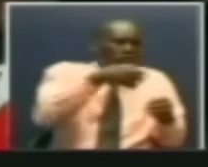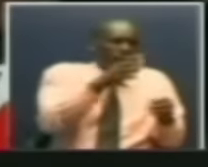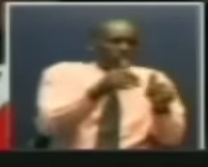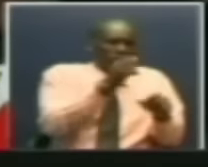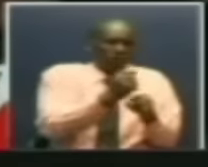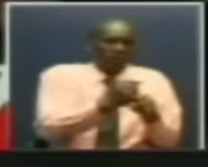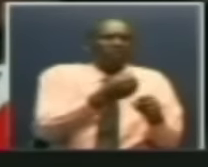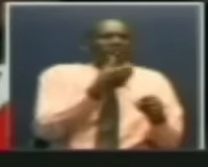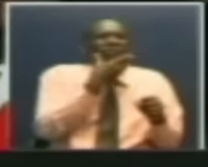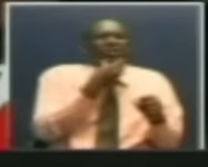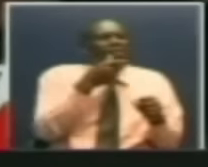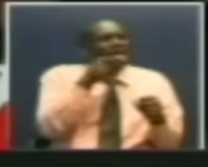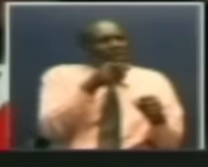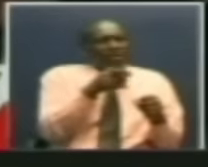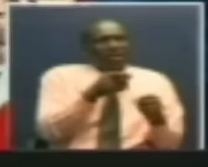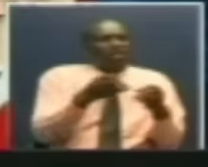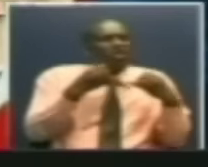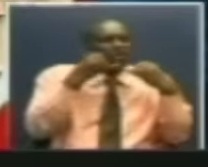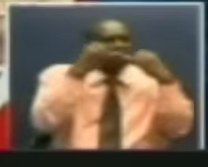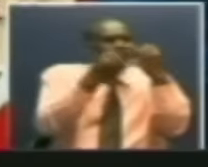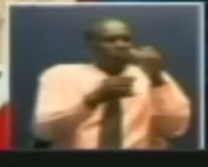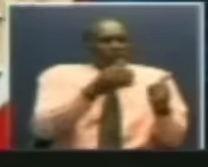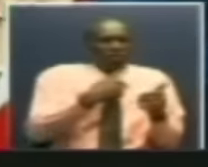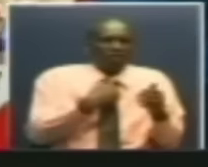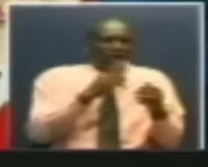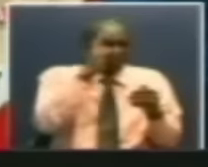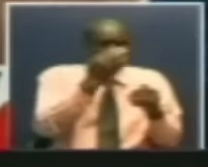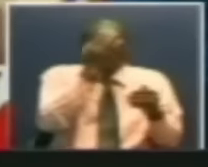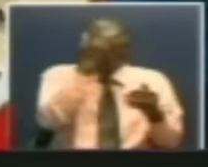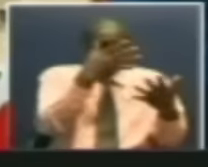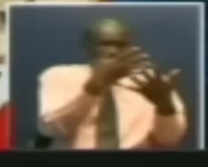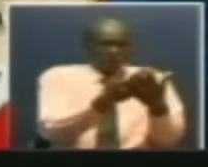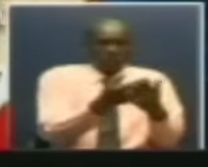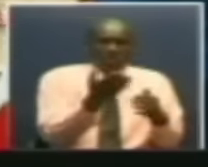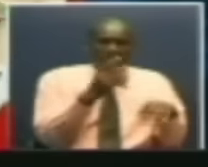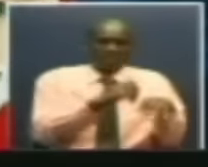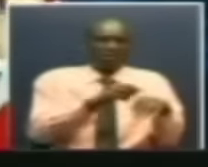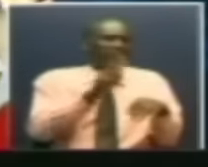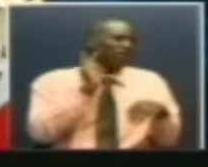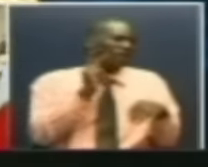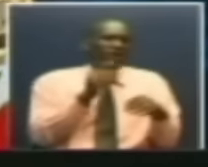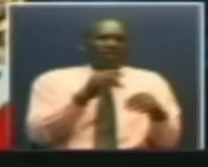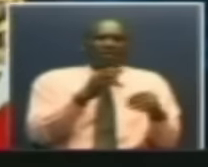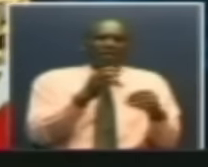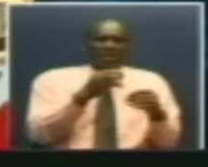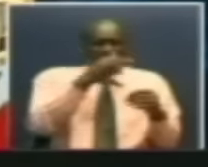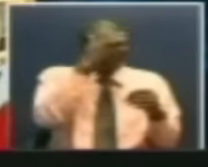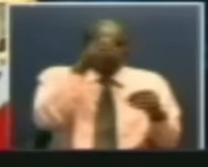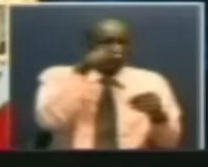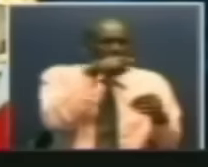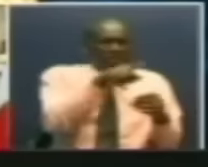The gentleman, the information we have and the reason why he was arrested the other day in Kayole is because of